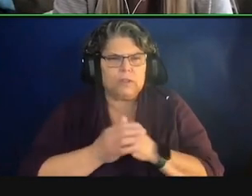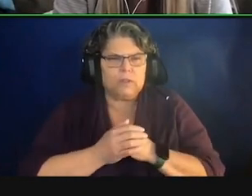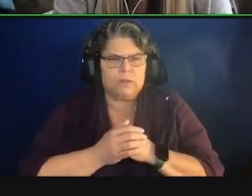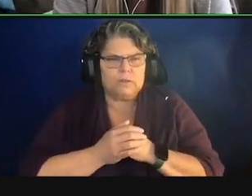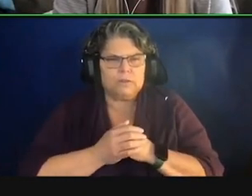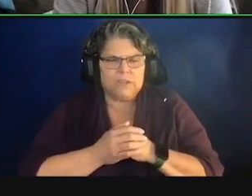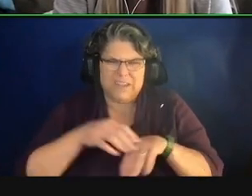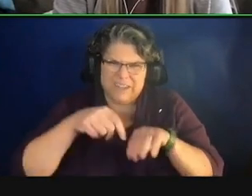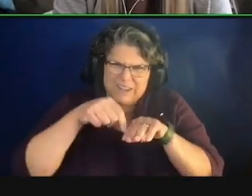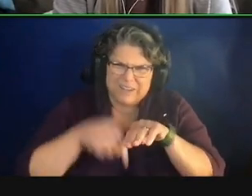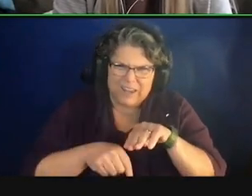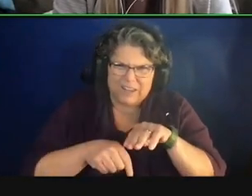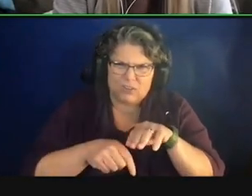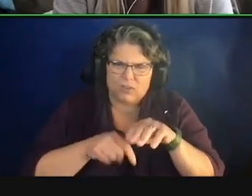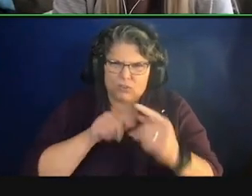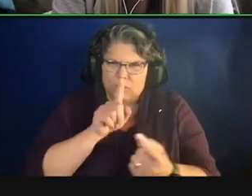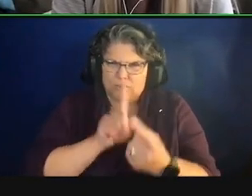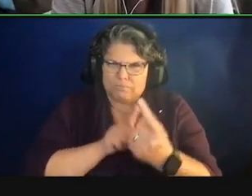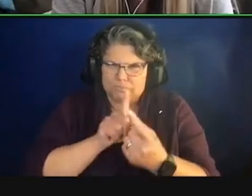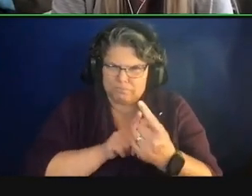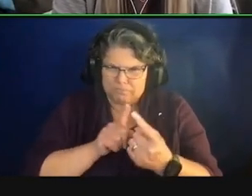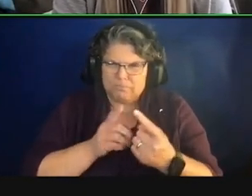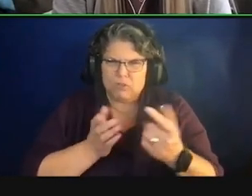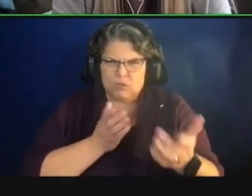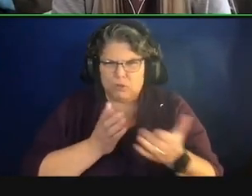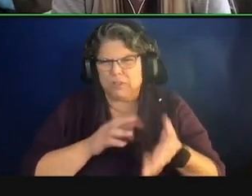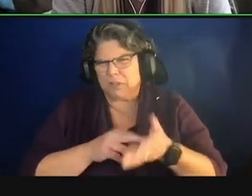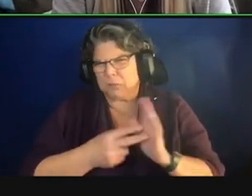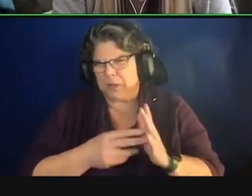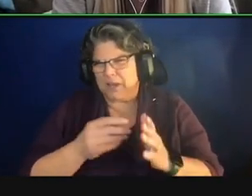individual services is a one-on-one aid.